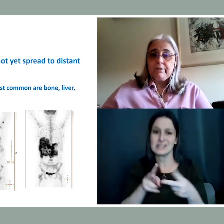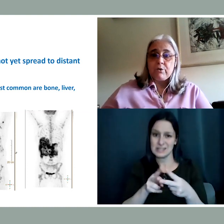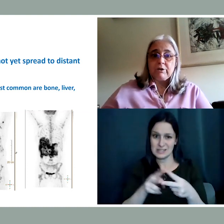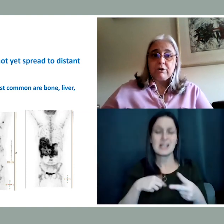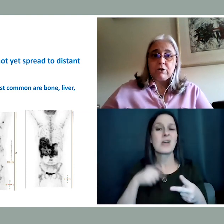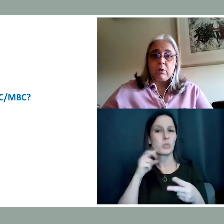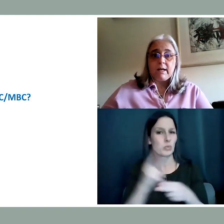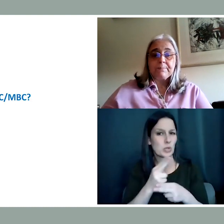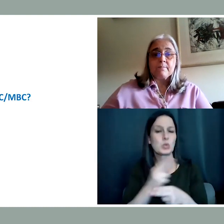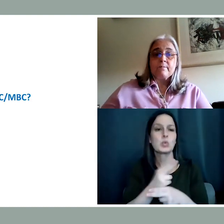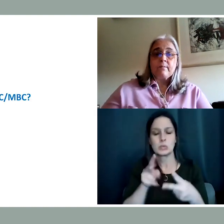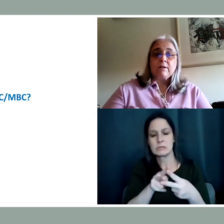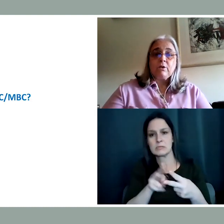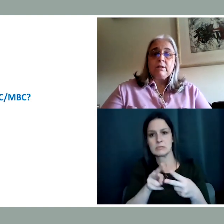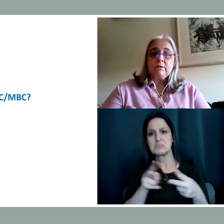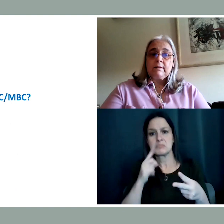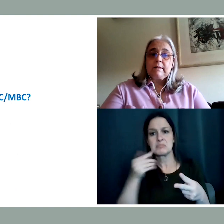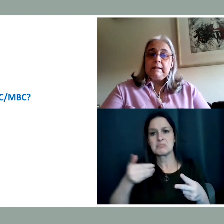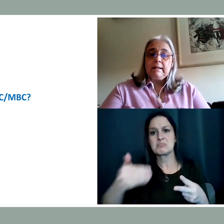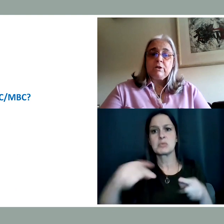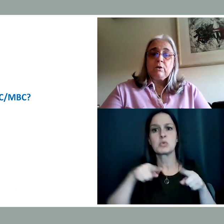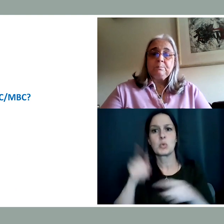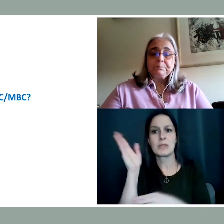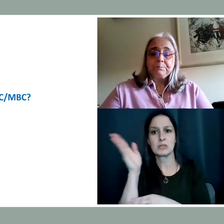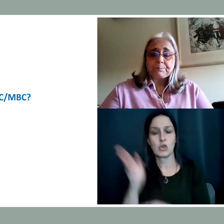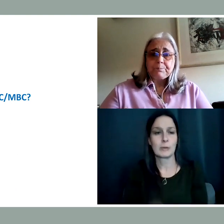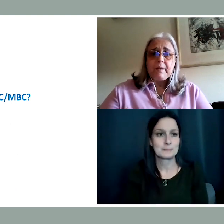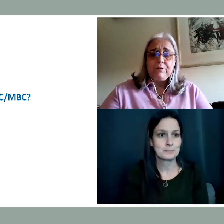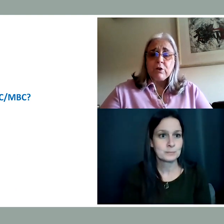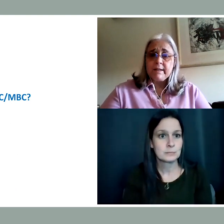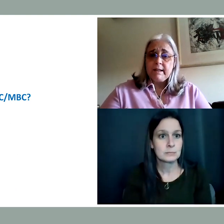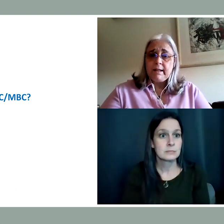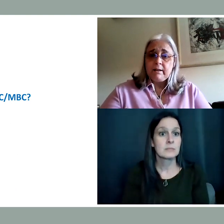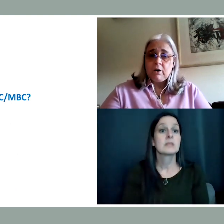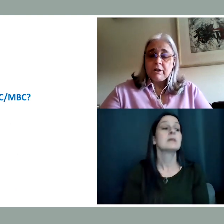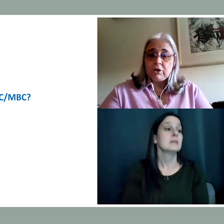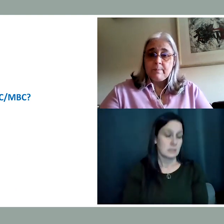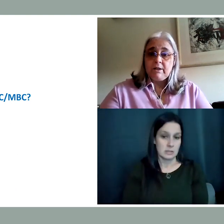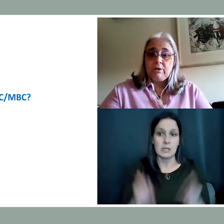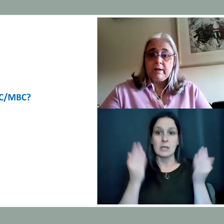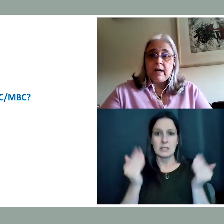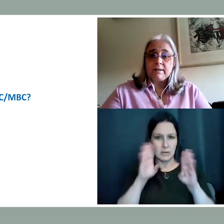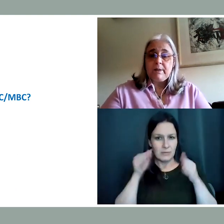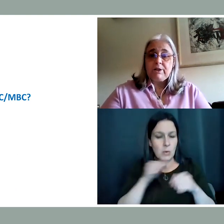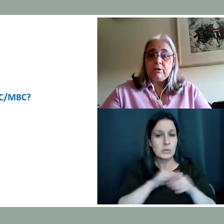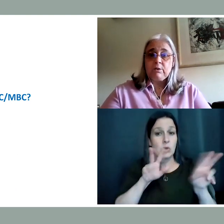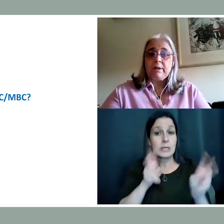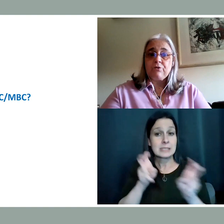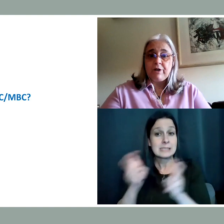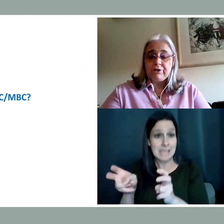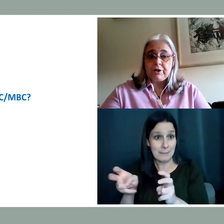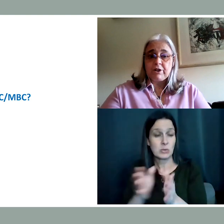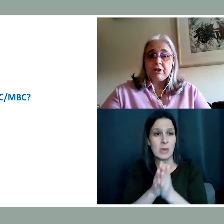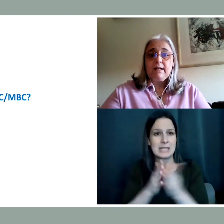interchangeably throughout the talk. So now let's go focusing then on the topic you have asked me to deal